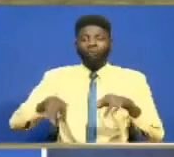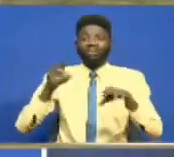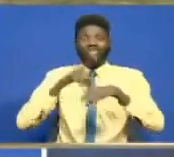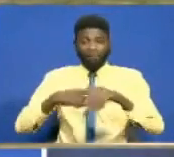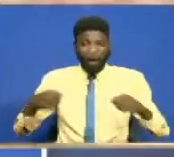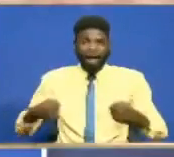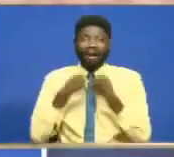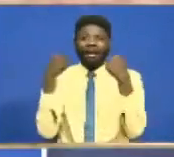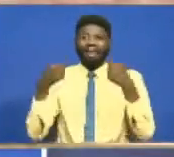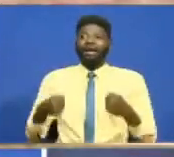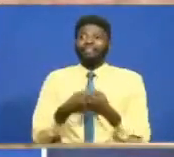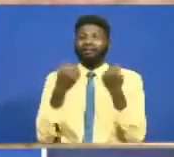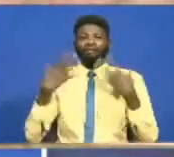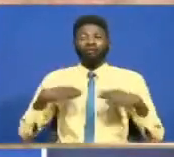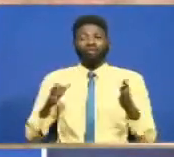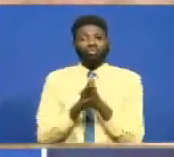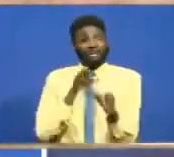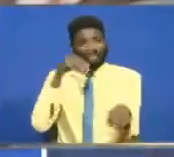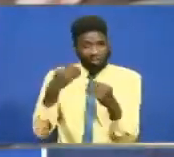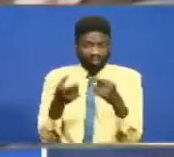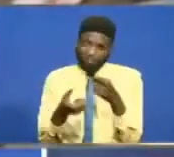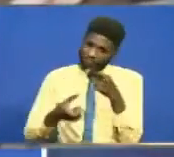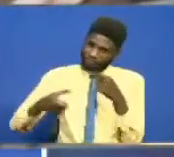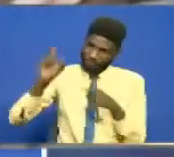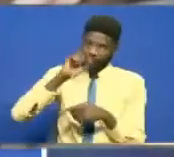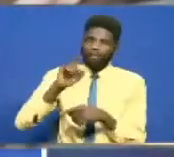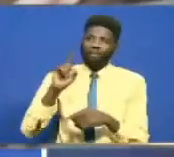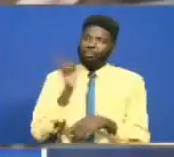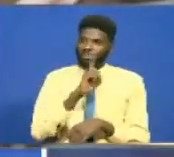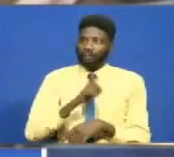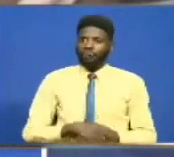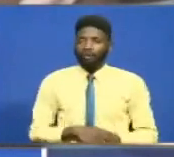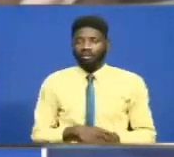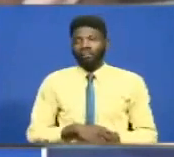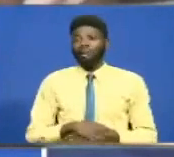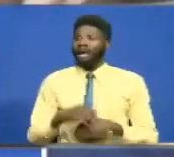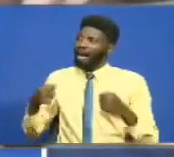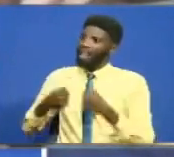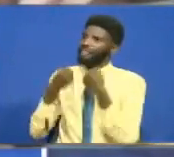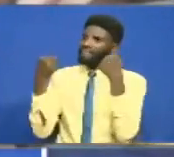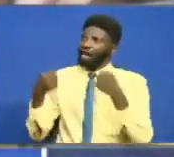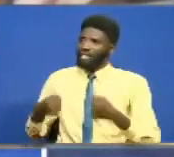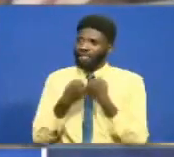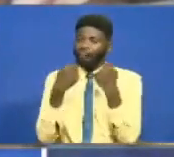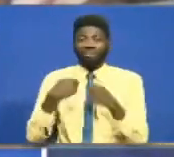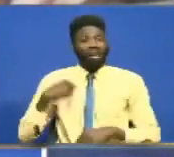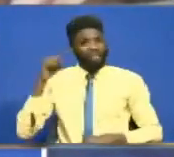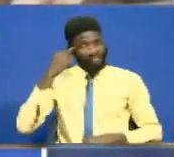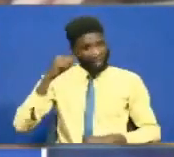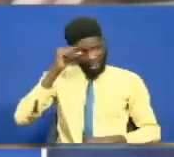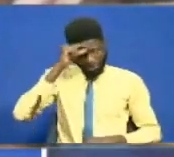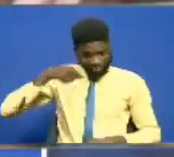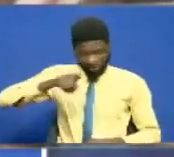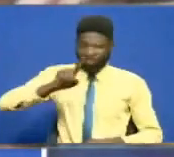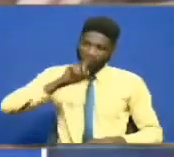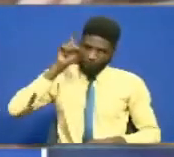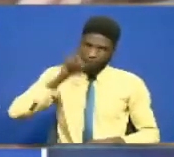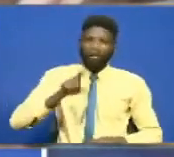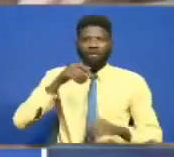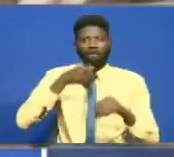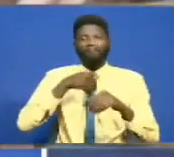involving people living with disabilities are on the rise. In terms of road accidents, I think the government should strict on rules